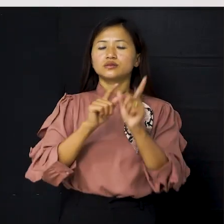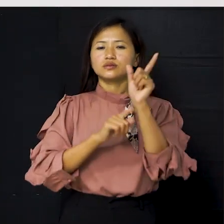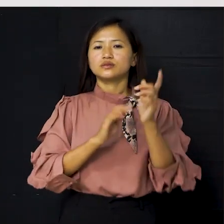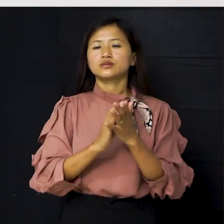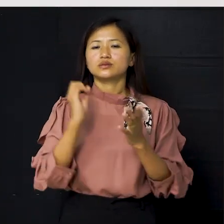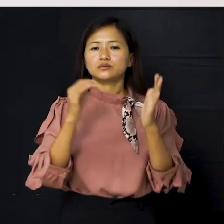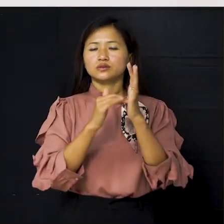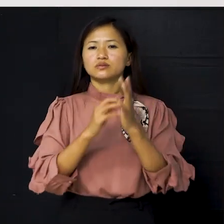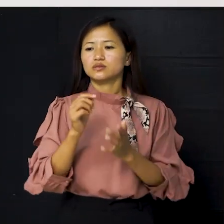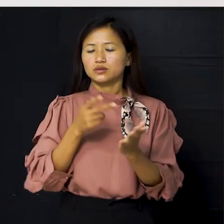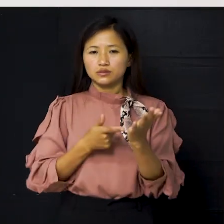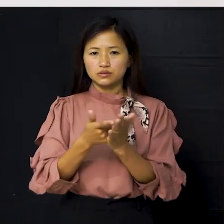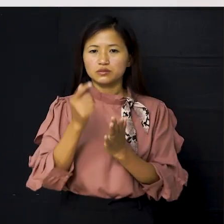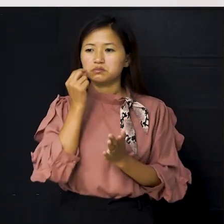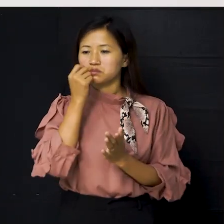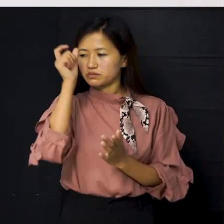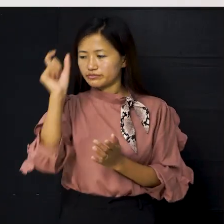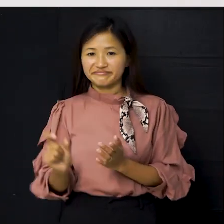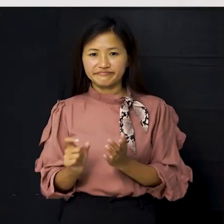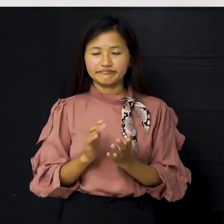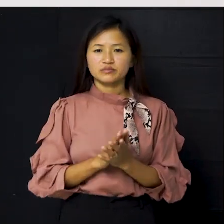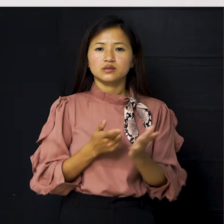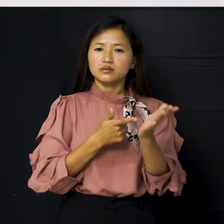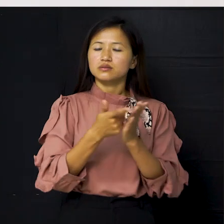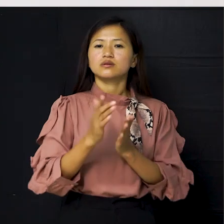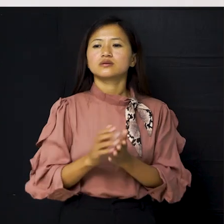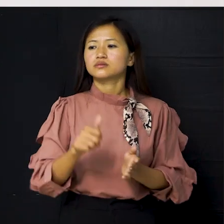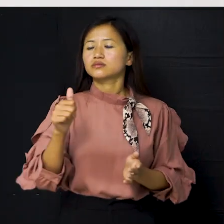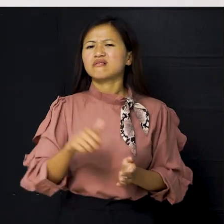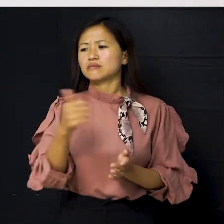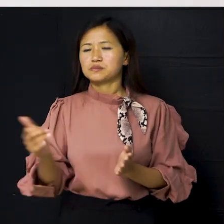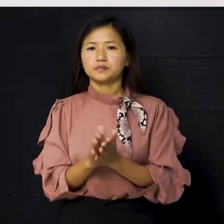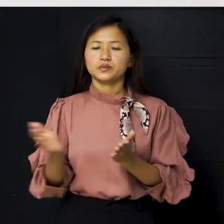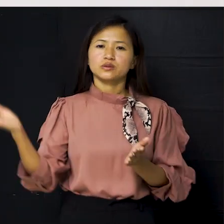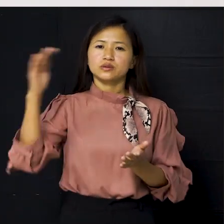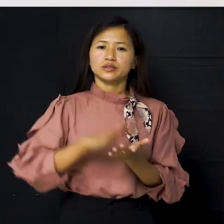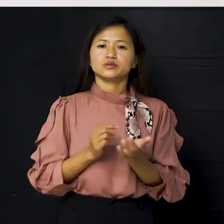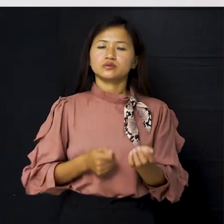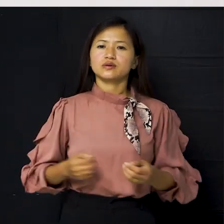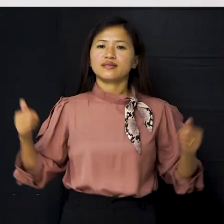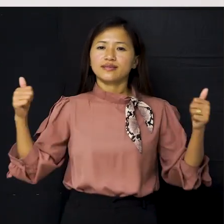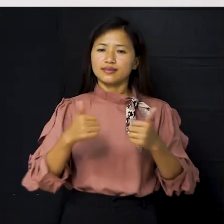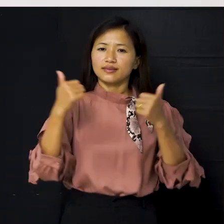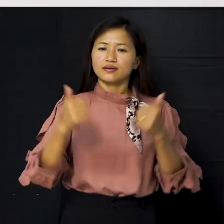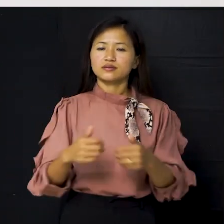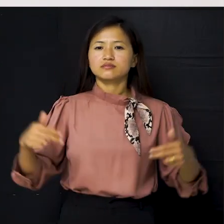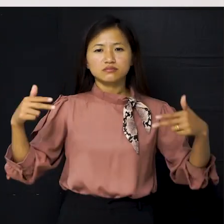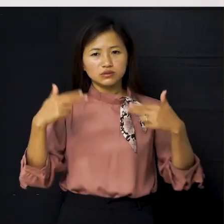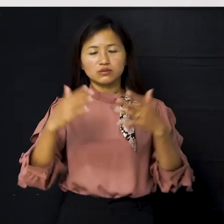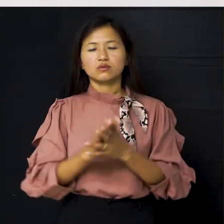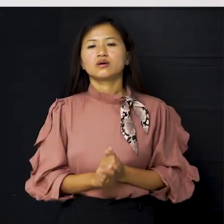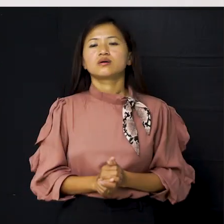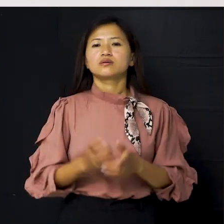Aurangzeb was a ruler, so many other rulers came and attacked him, right? So during every war, in every war, he